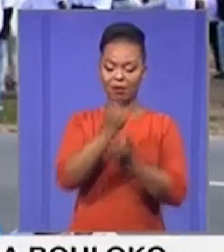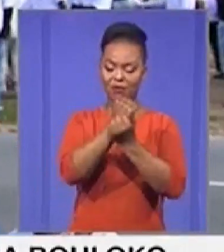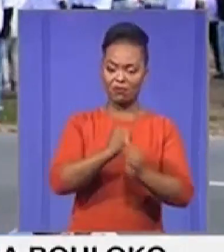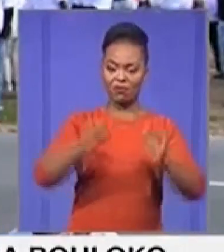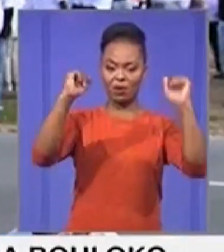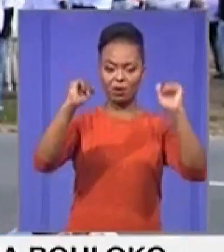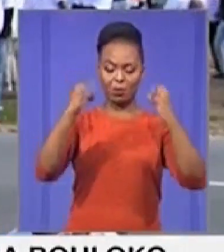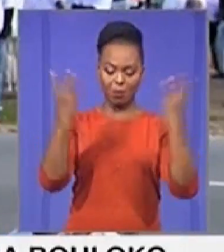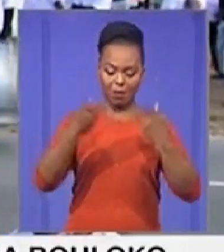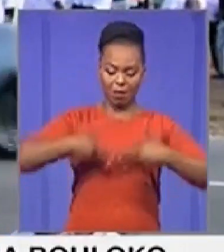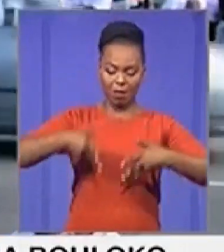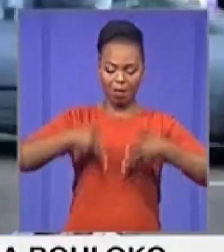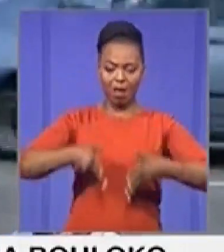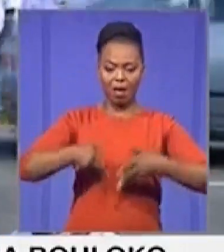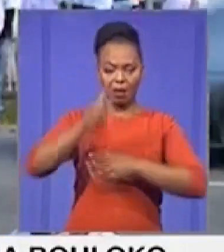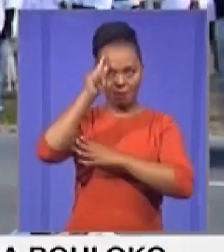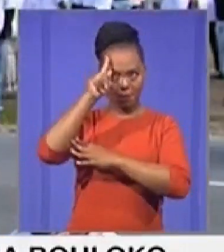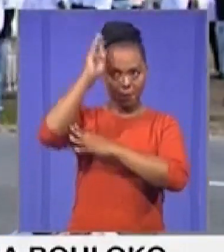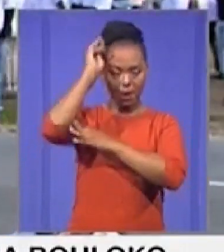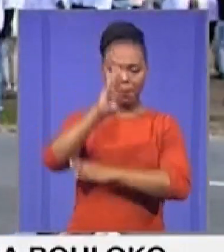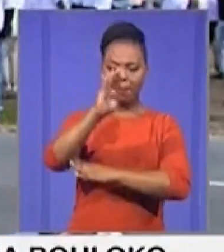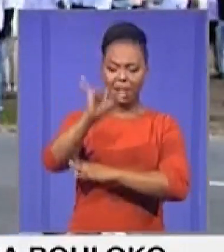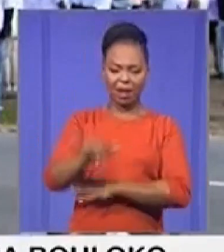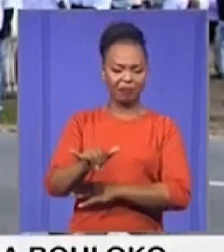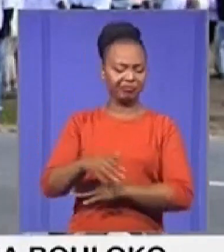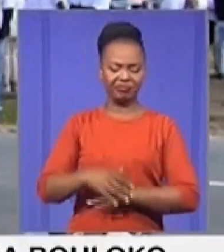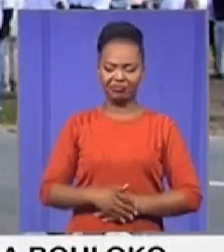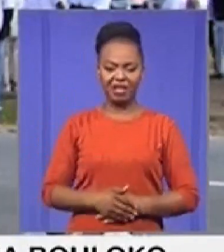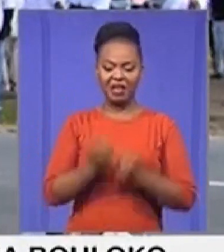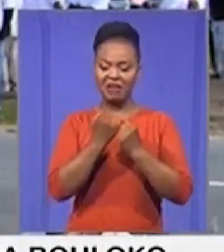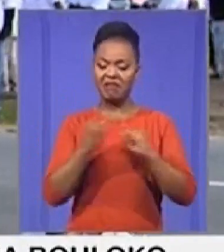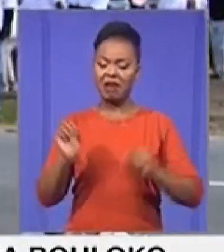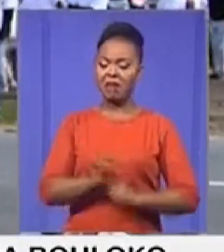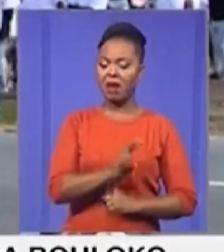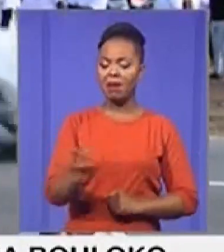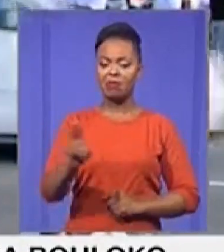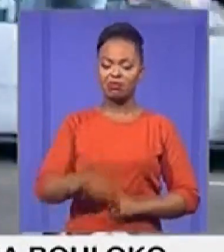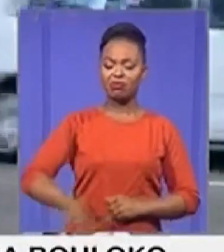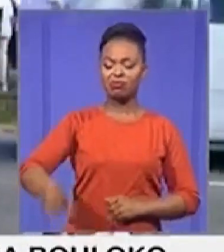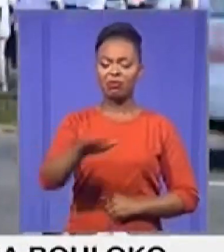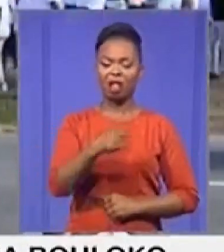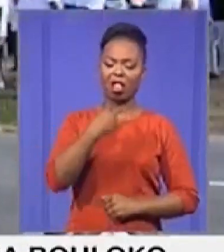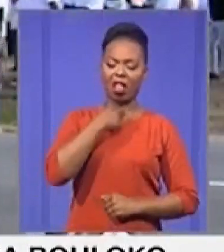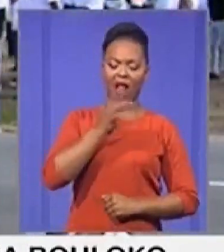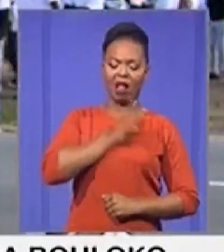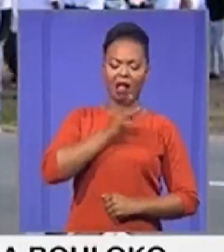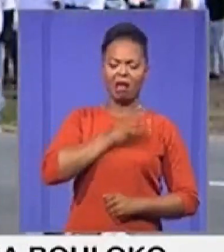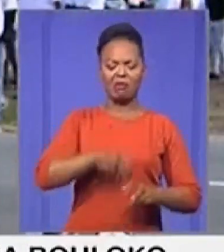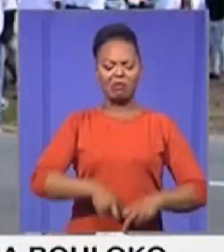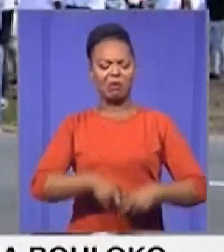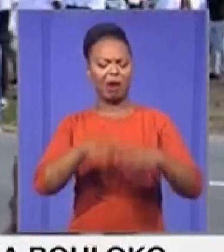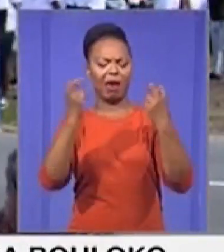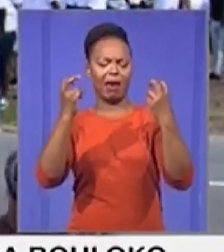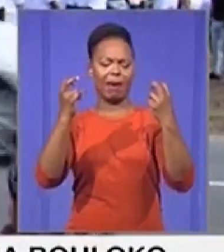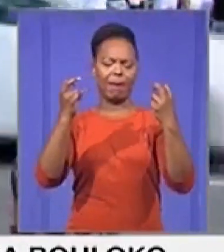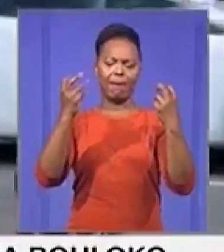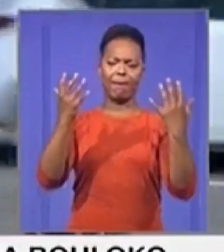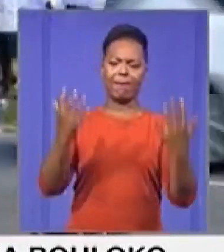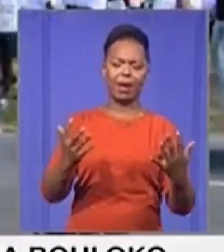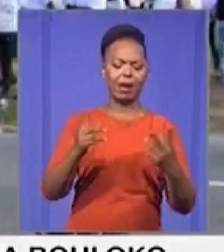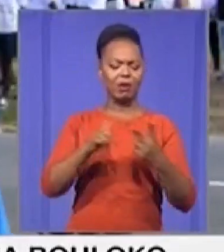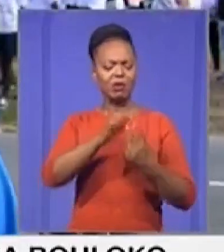for our people here in Nelson Mandela Bay. They are not free to roam and walk the streets. You know, there's rapes,